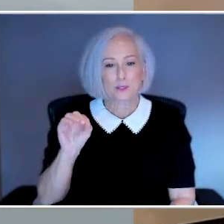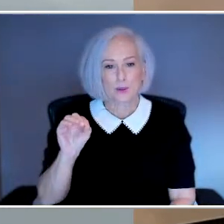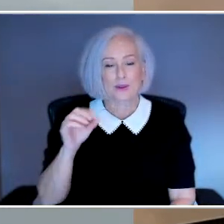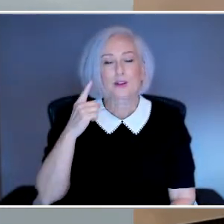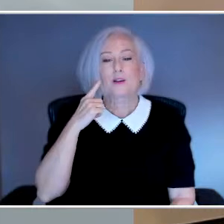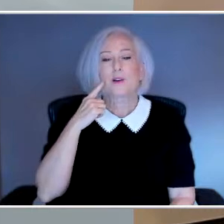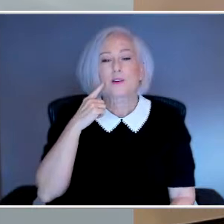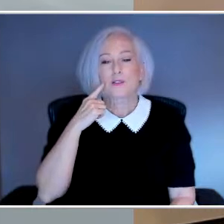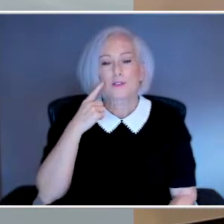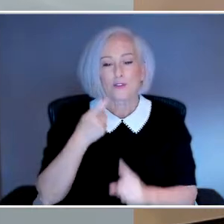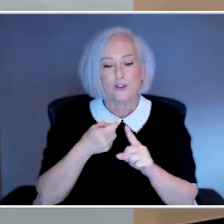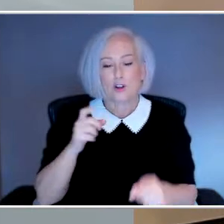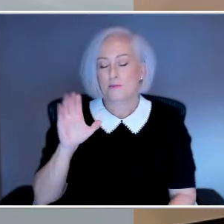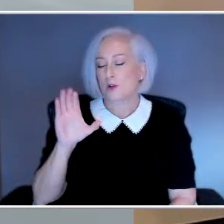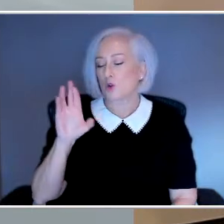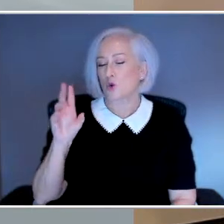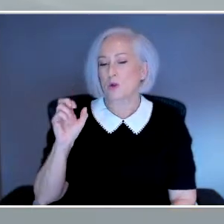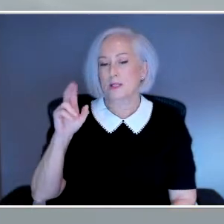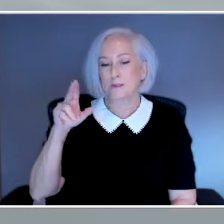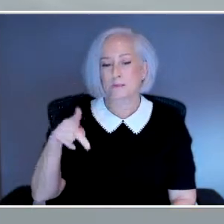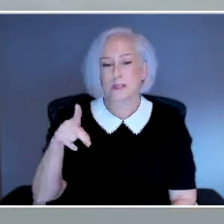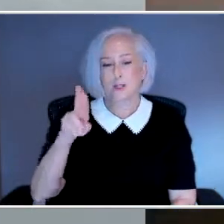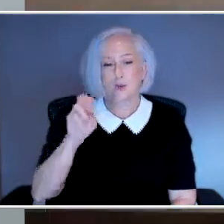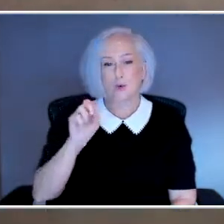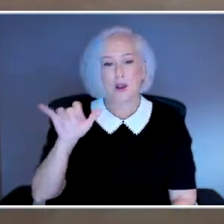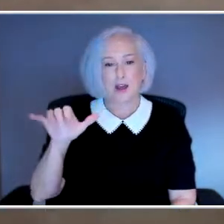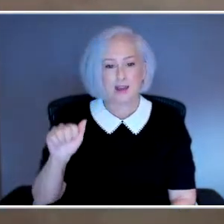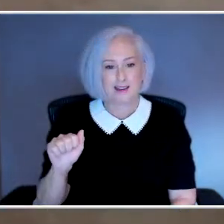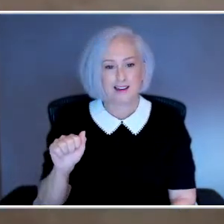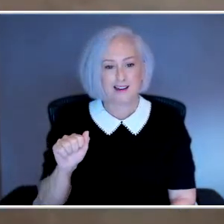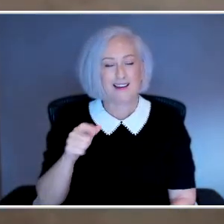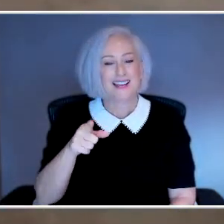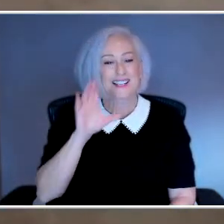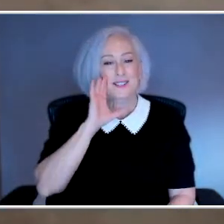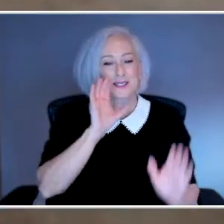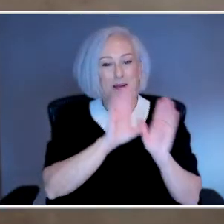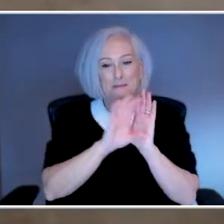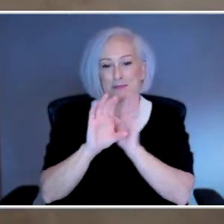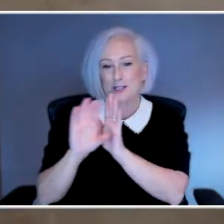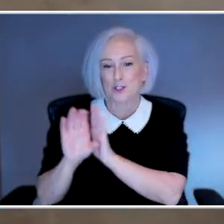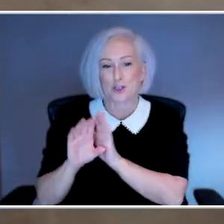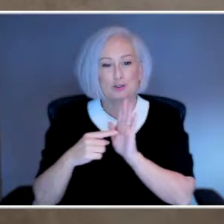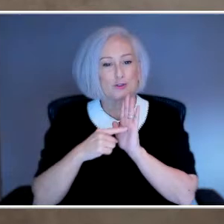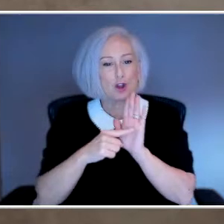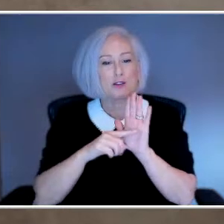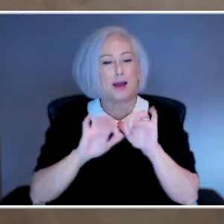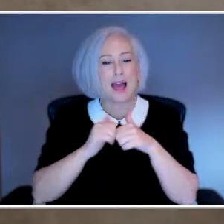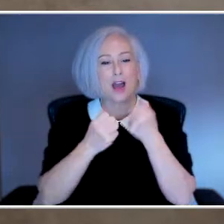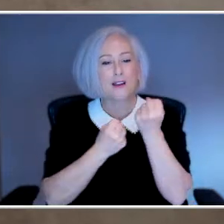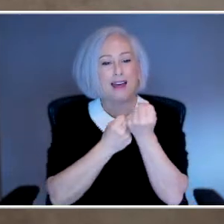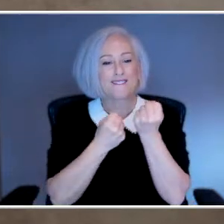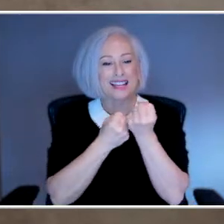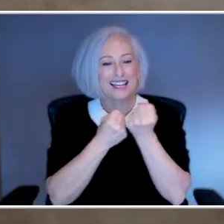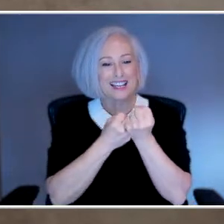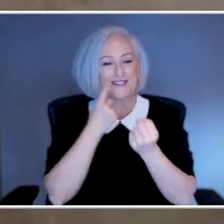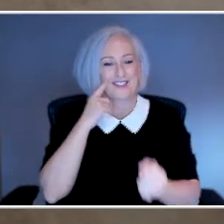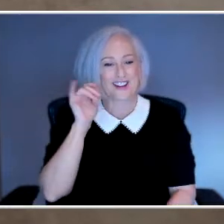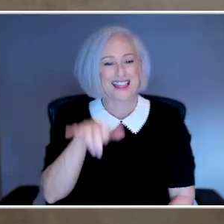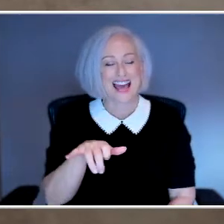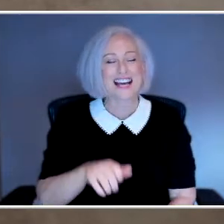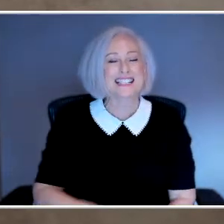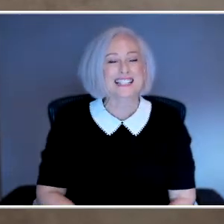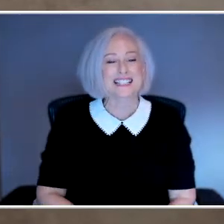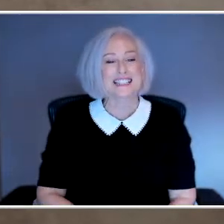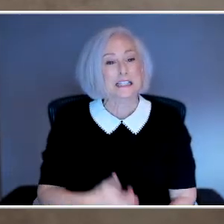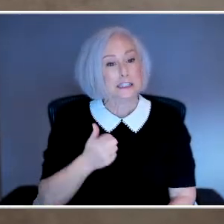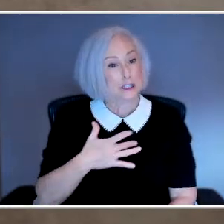Manraya. And we have some other photos here, just kind of talking about your advocacy. How rewarding is it for you to, you